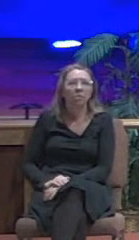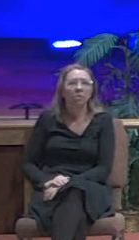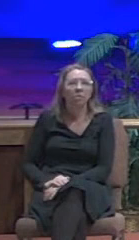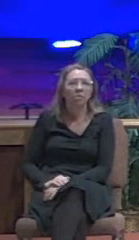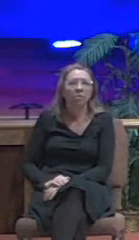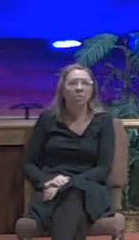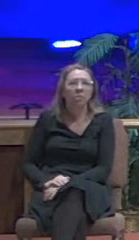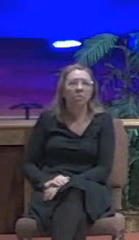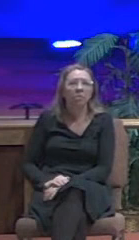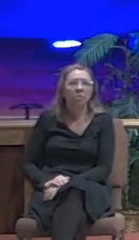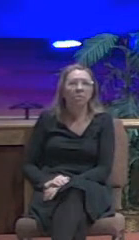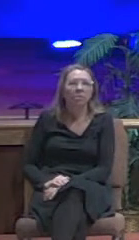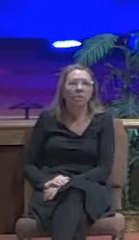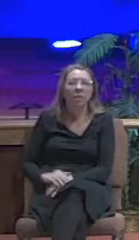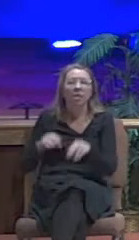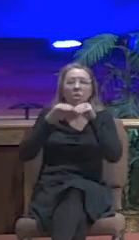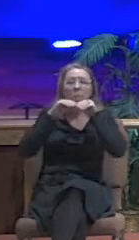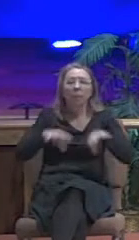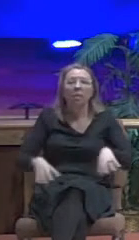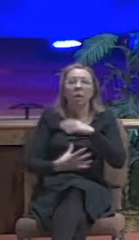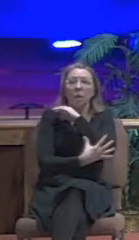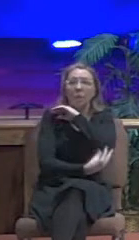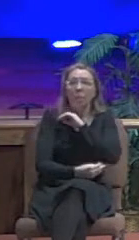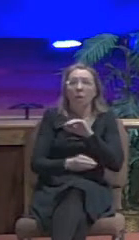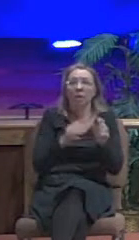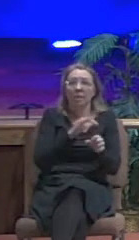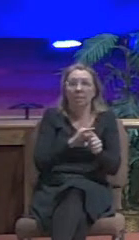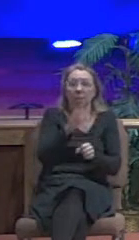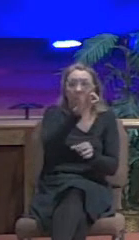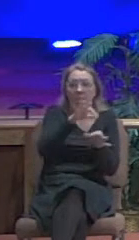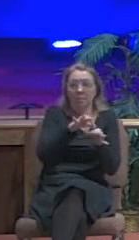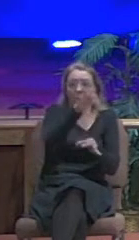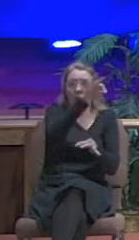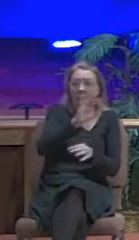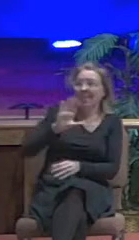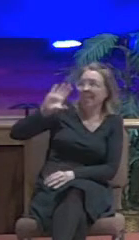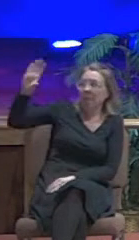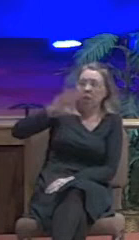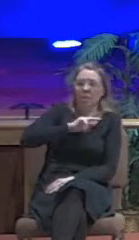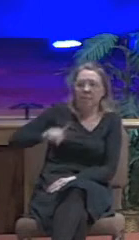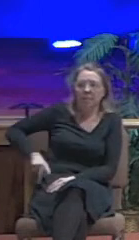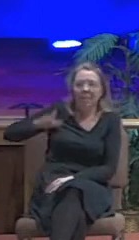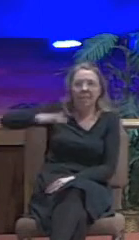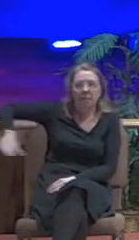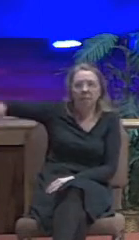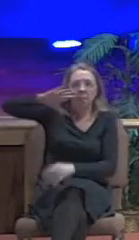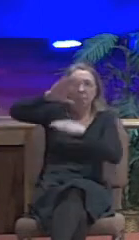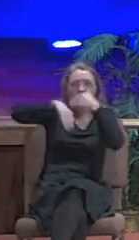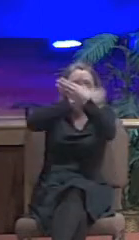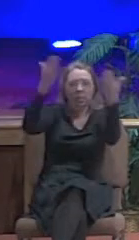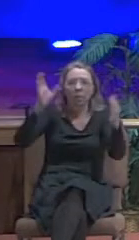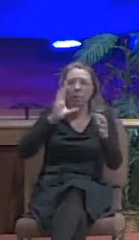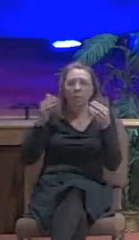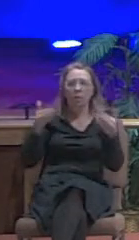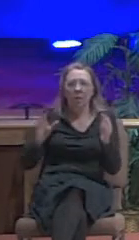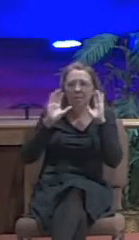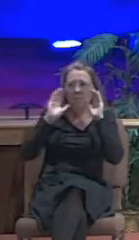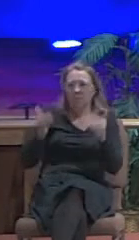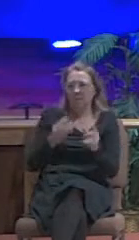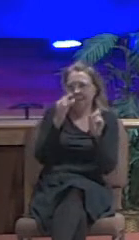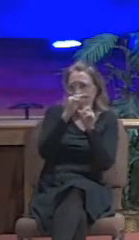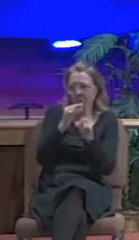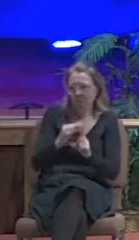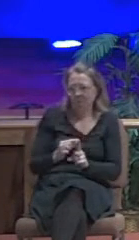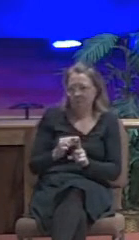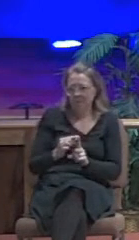the kingdom of heaven. And we're going to look at some of these words, because some of these words in our English language are not